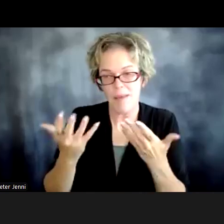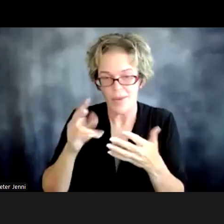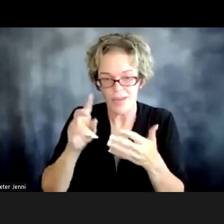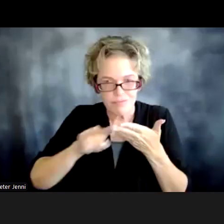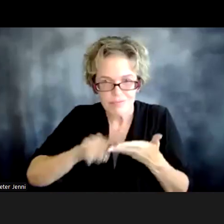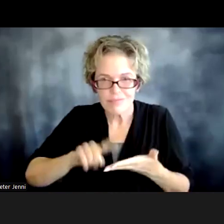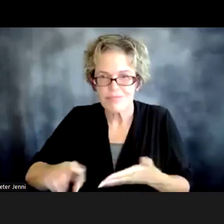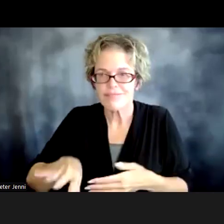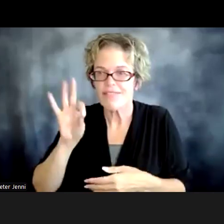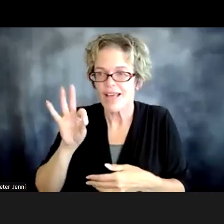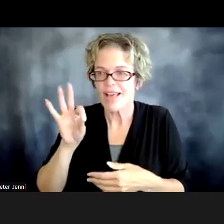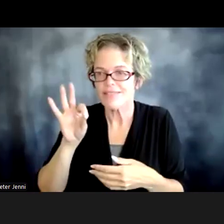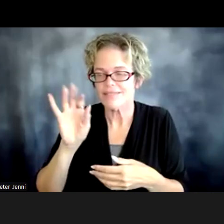out and